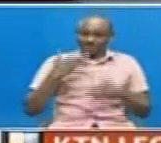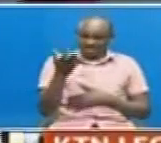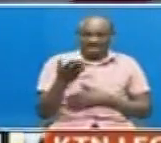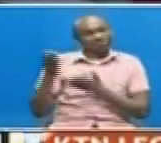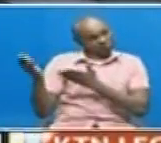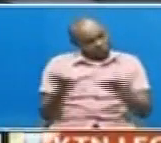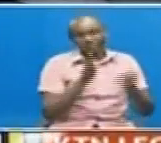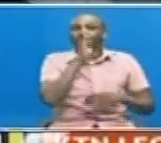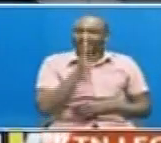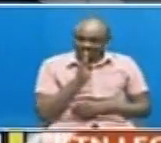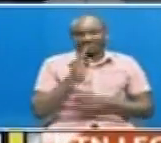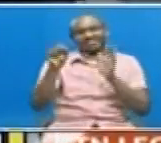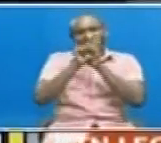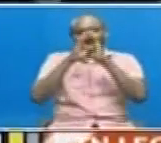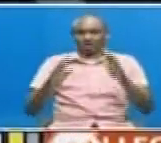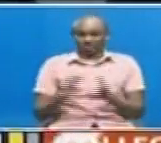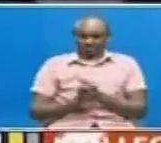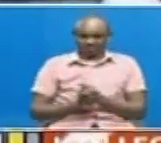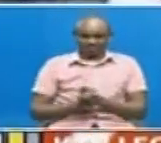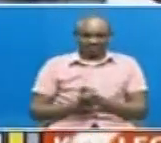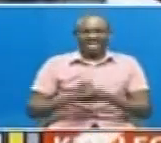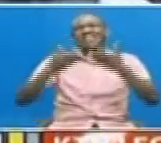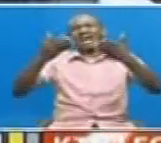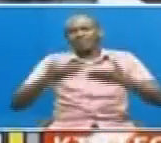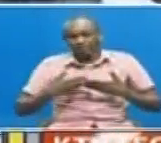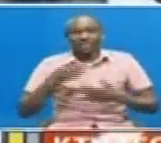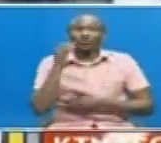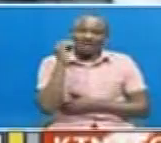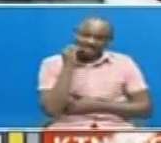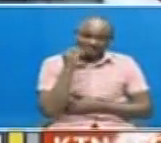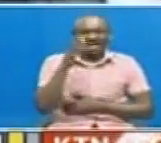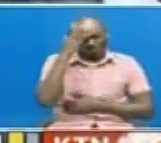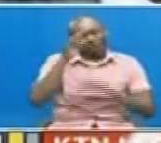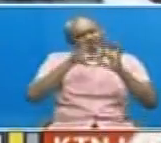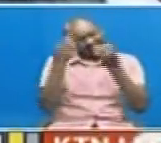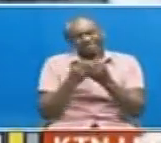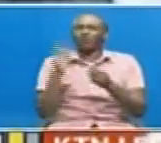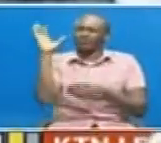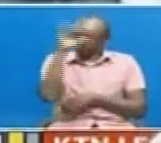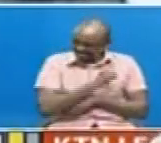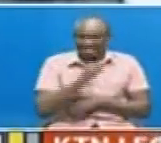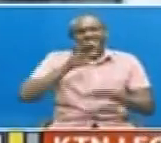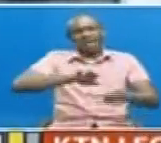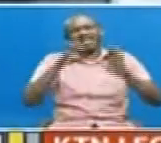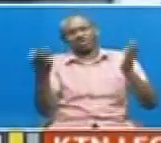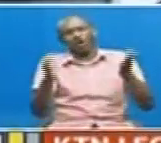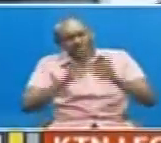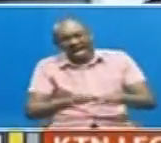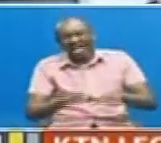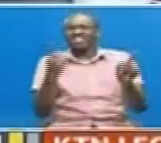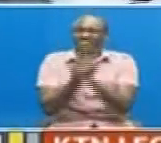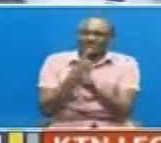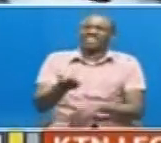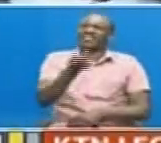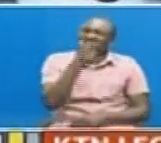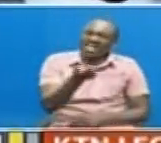kwa kiamsha kinywa. So karibuni nyumbani. I know those faces you are missing, Nyama Choma, Irio,